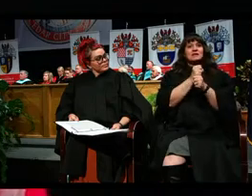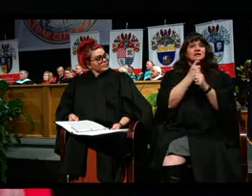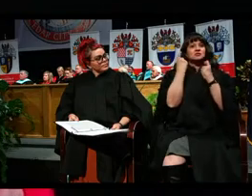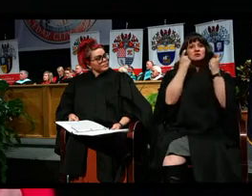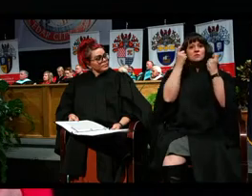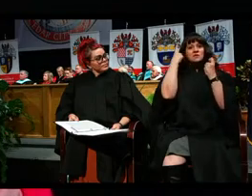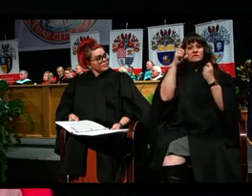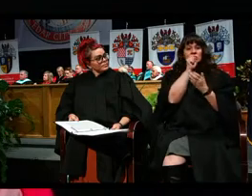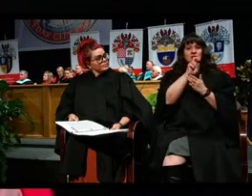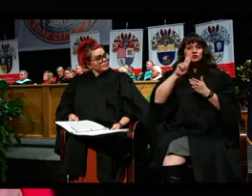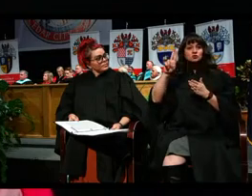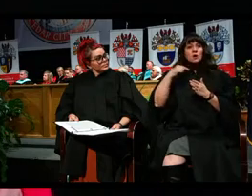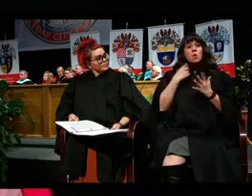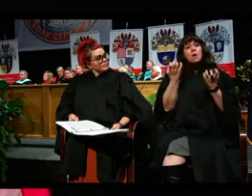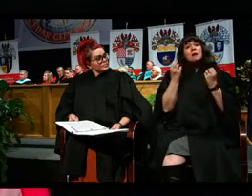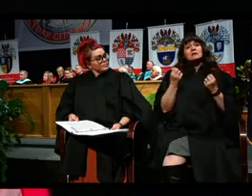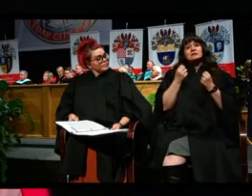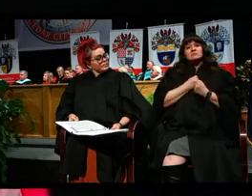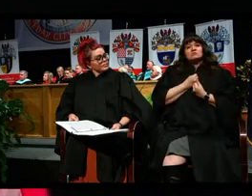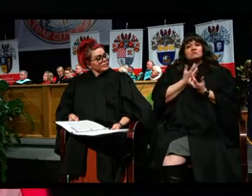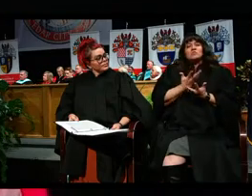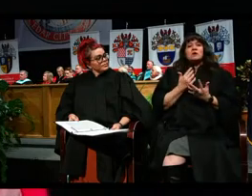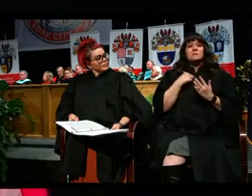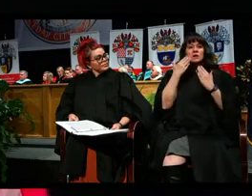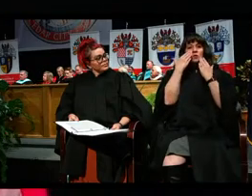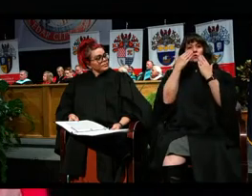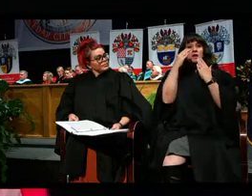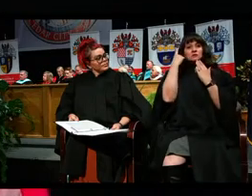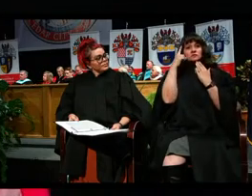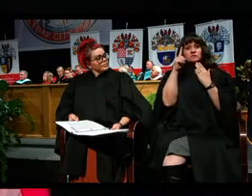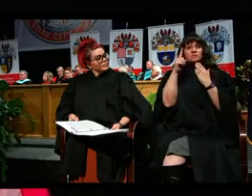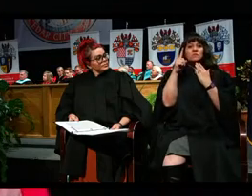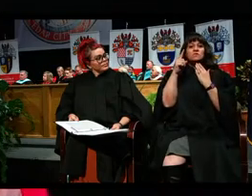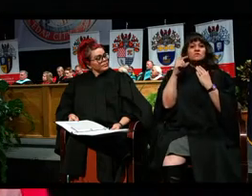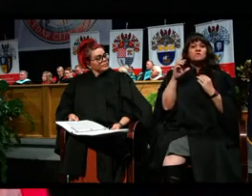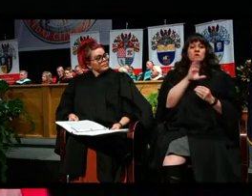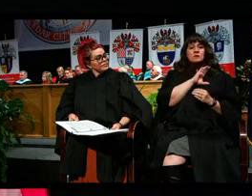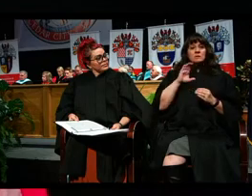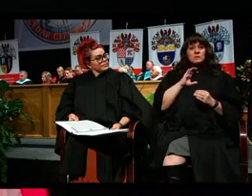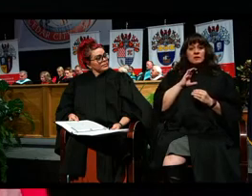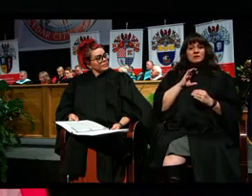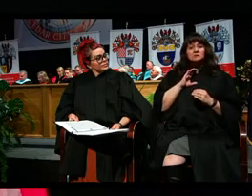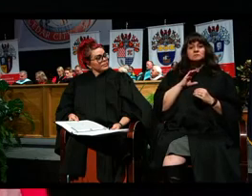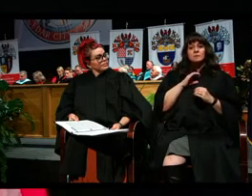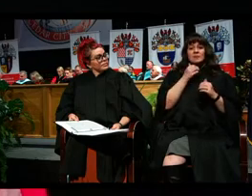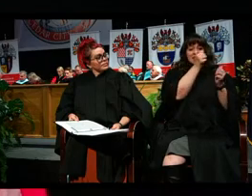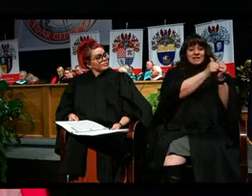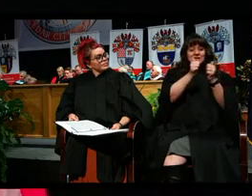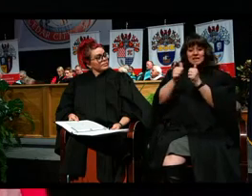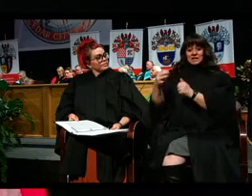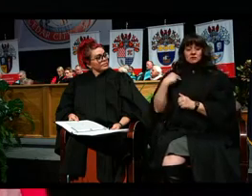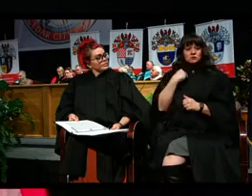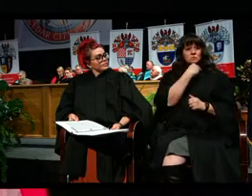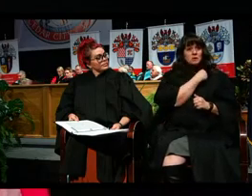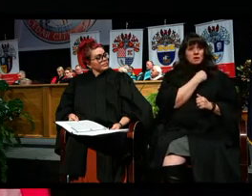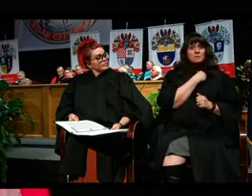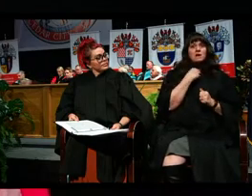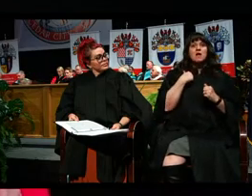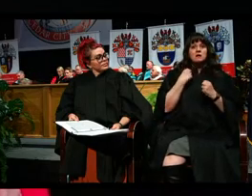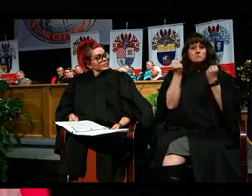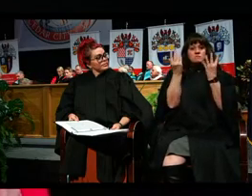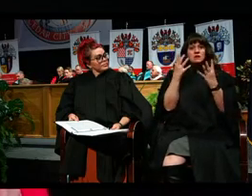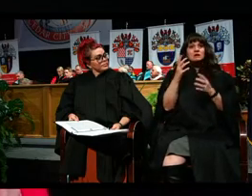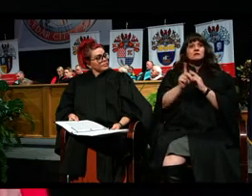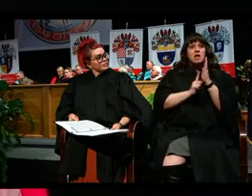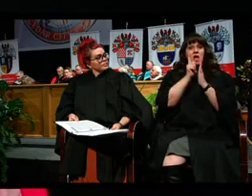my gratitude to the 26-member Presidential Search Committee. Each member gave greatly of their time and devotion.